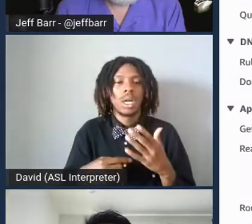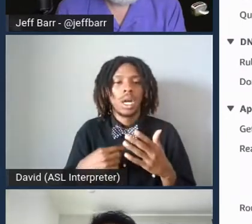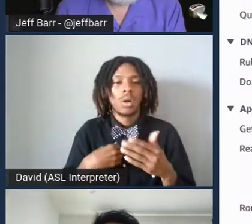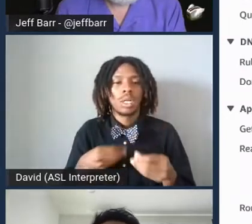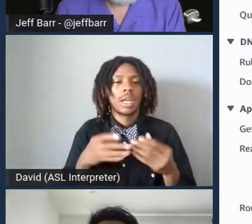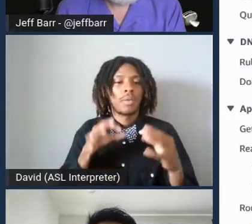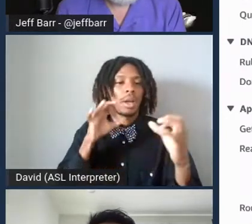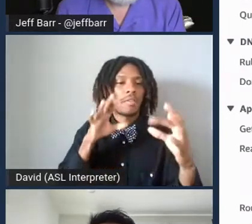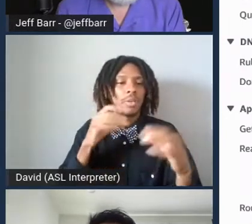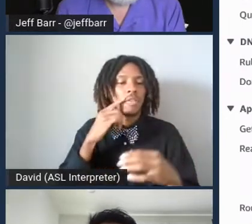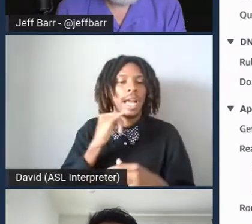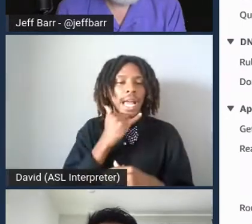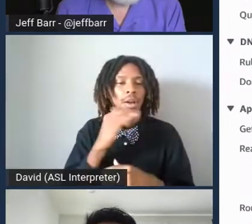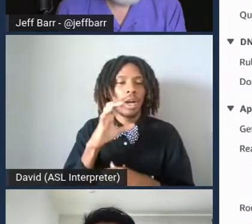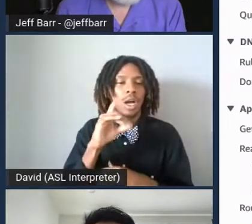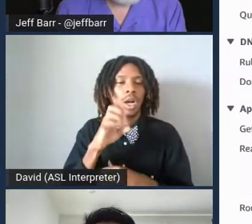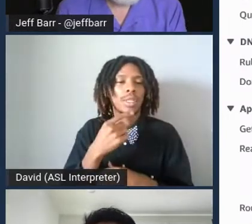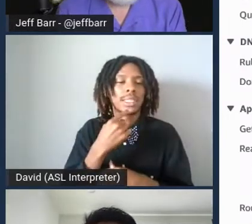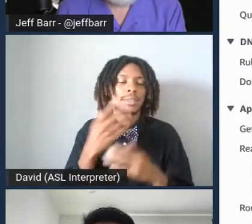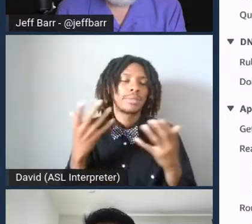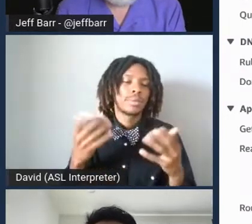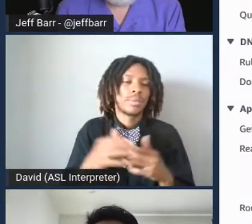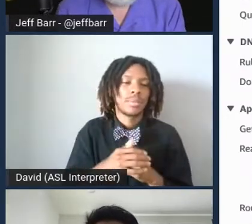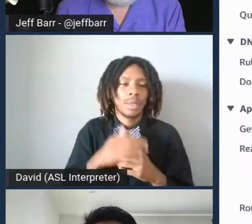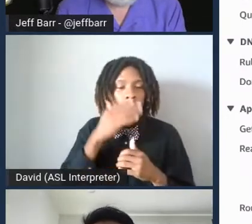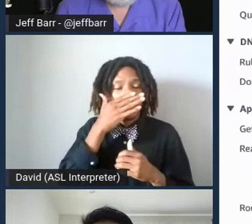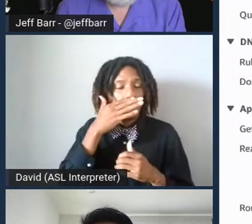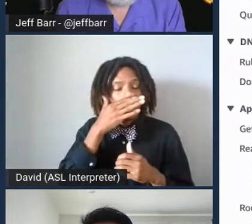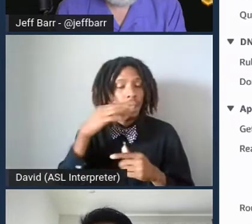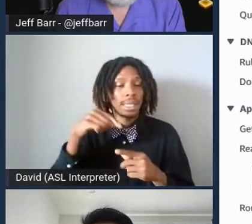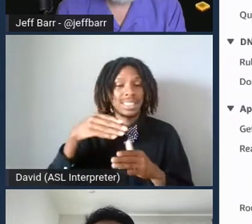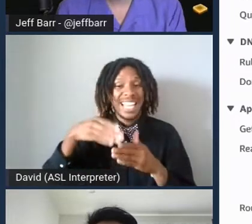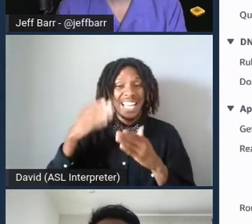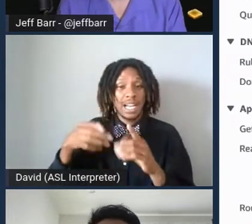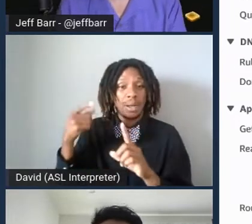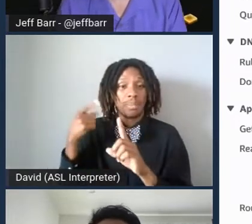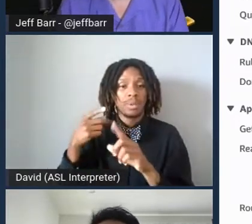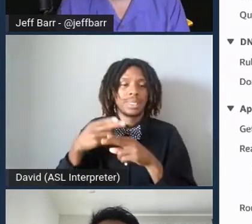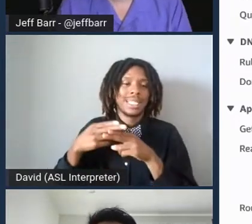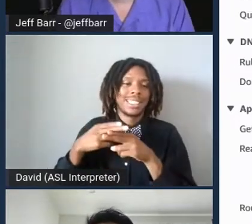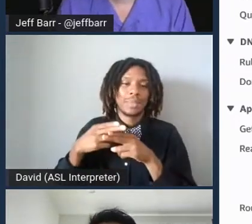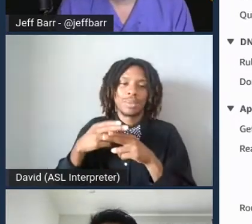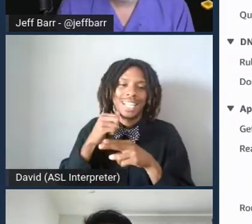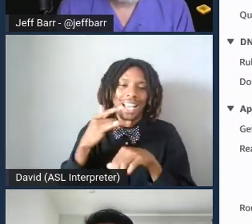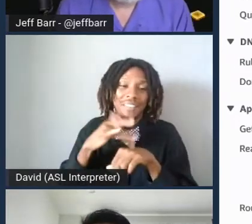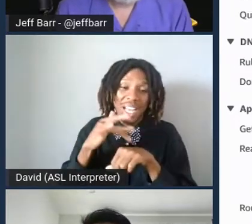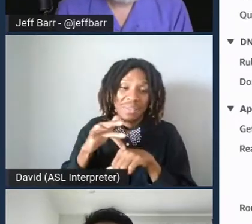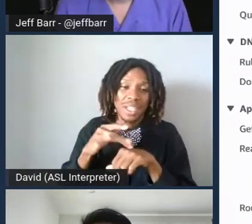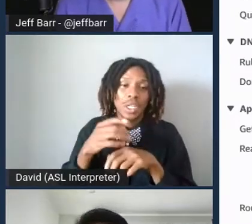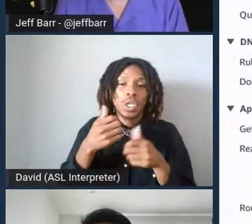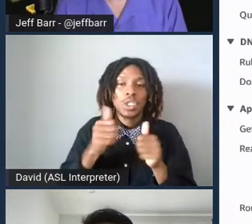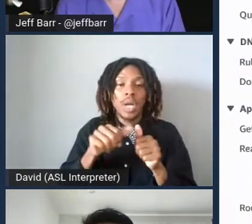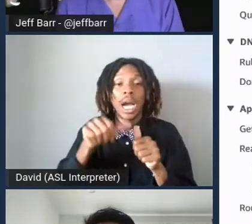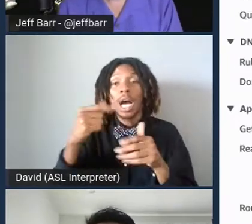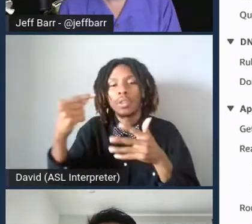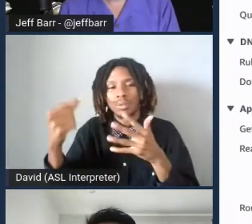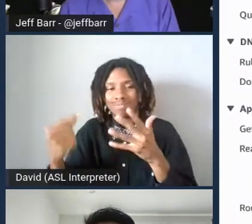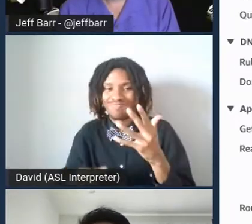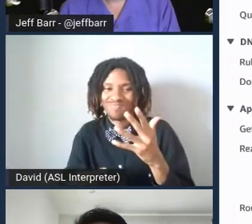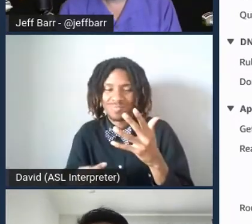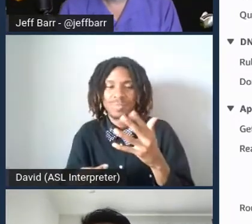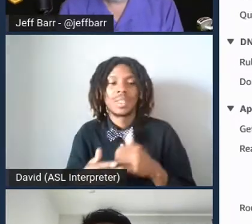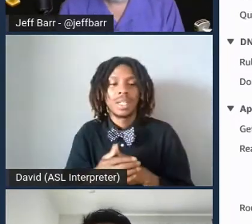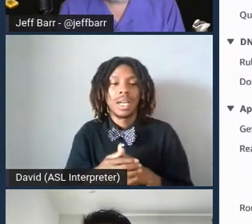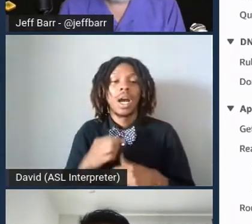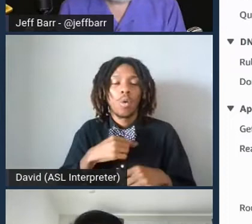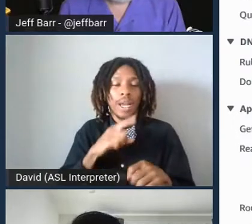through error codes that says this endpoint is temporarily unavailable, so you can try any other endpoints. And we guarantee